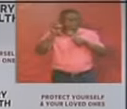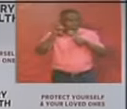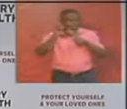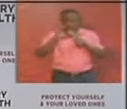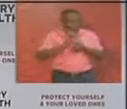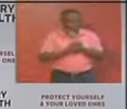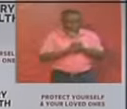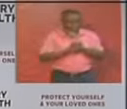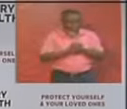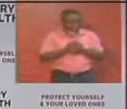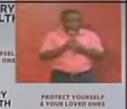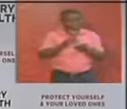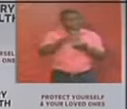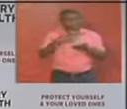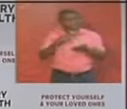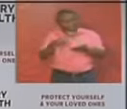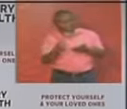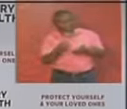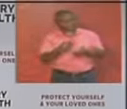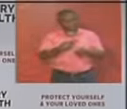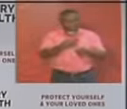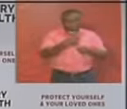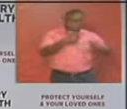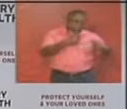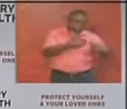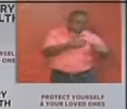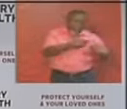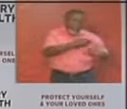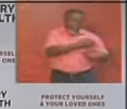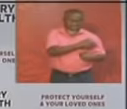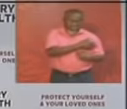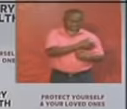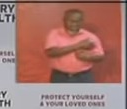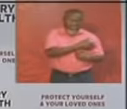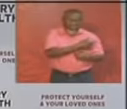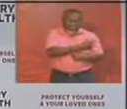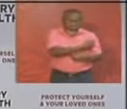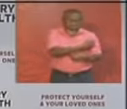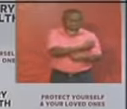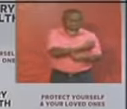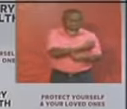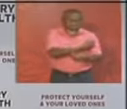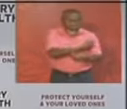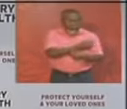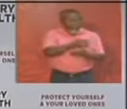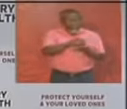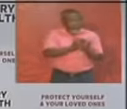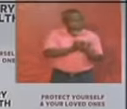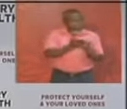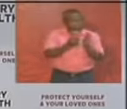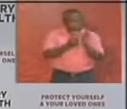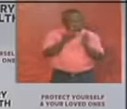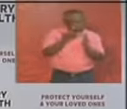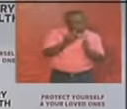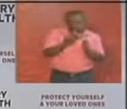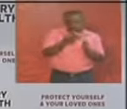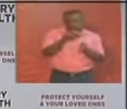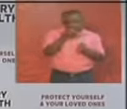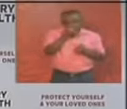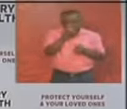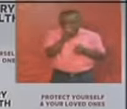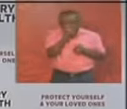site. Uncommon side effects would include swelling of the nose, decreased